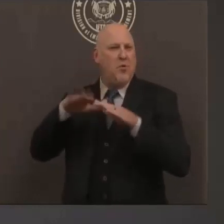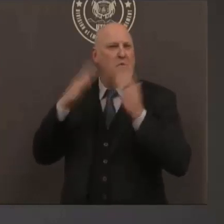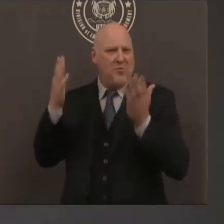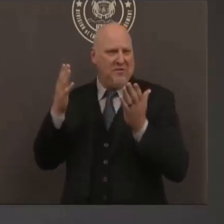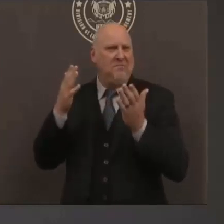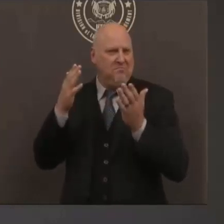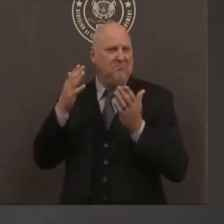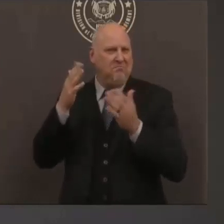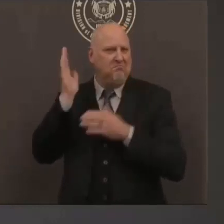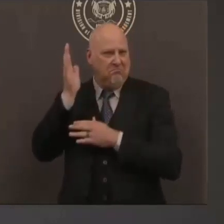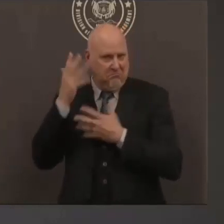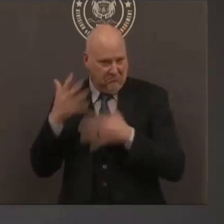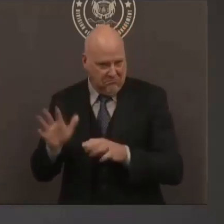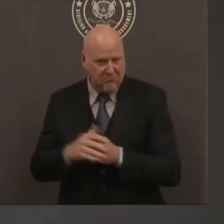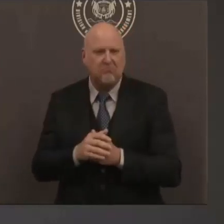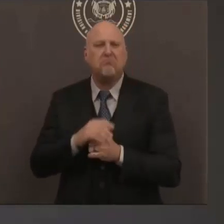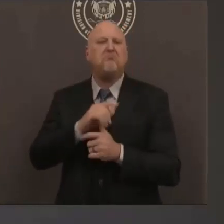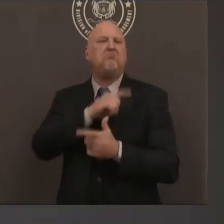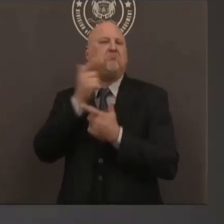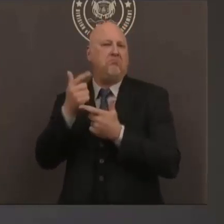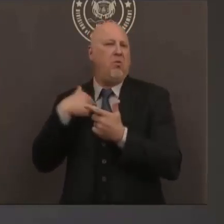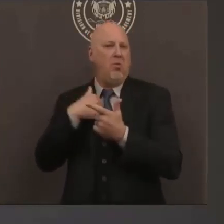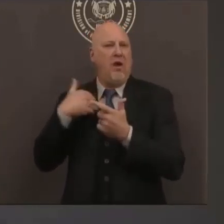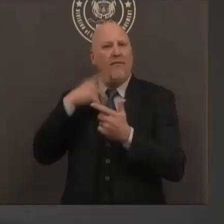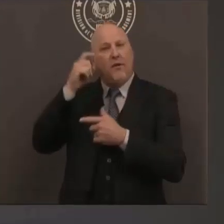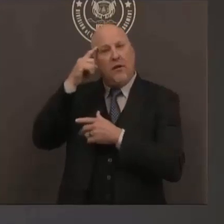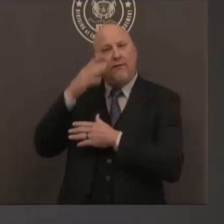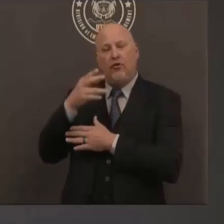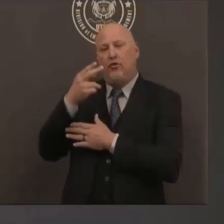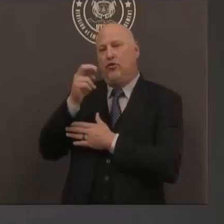be followed by Governor Herbert.